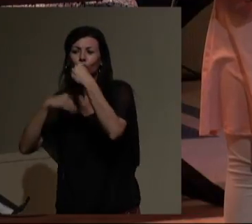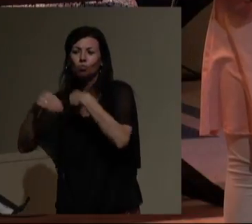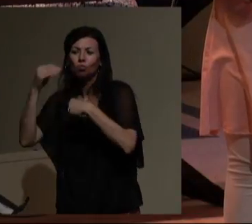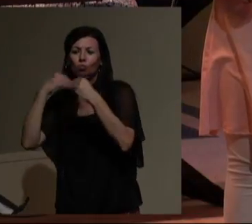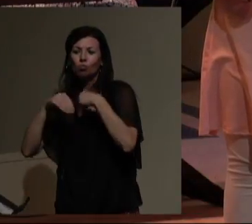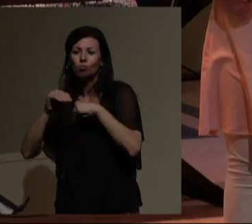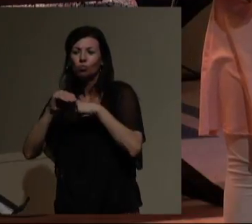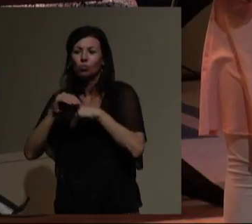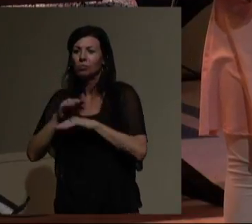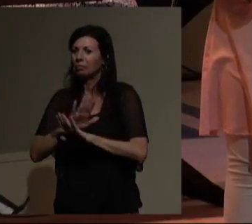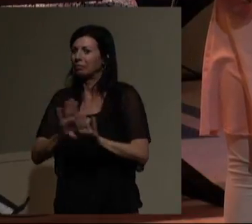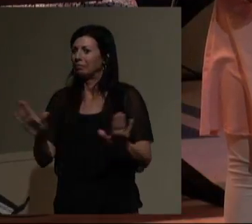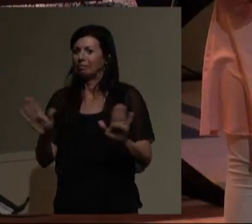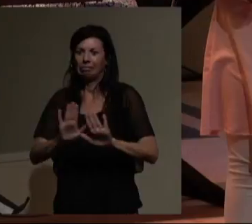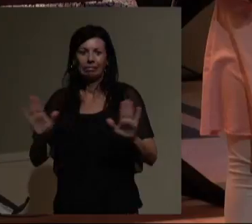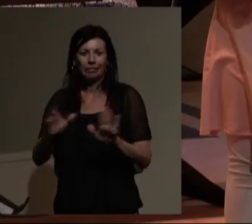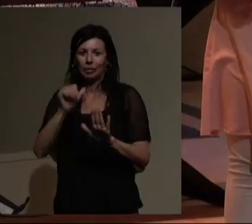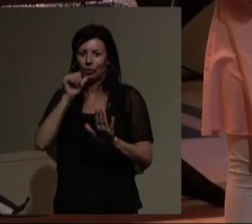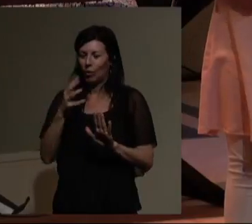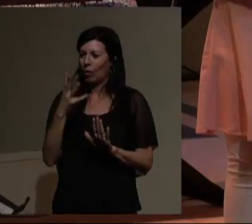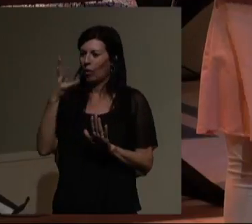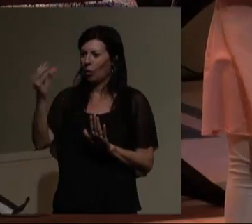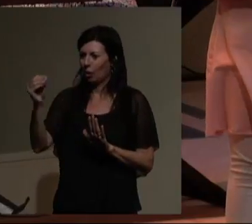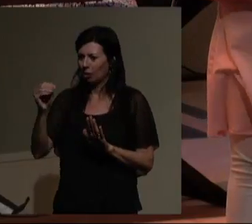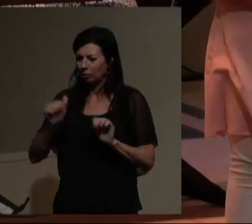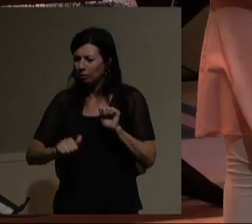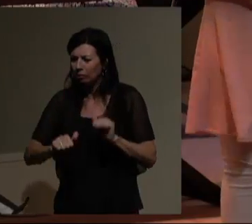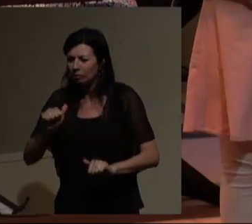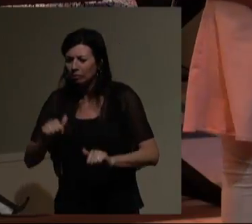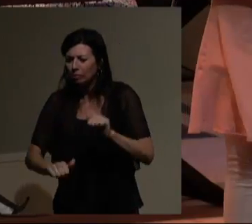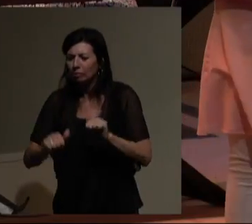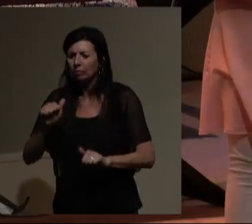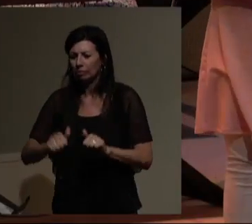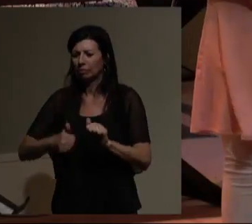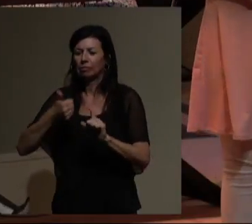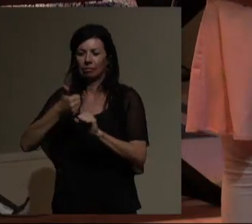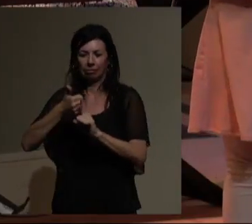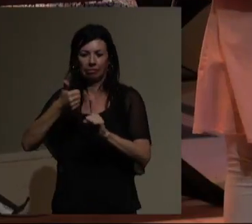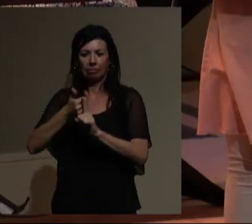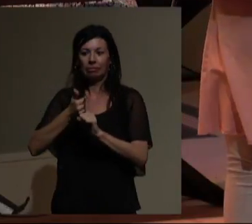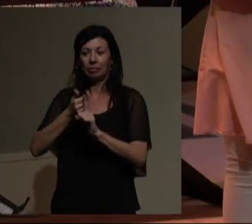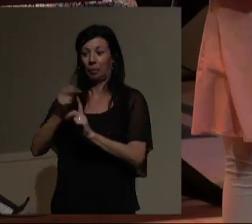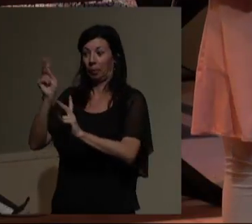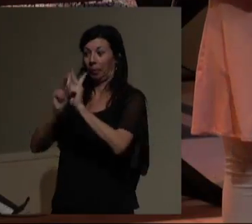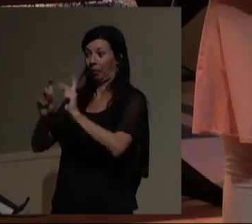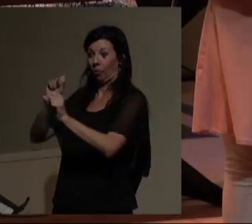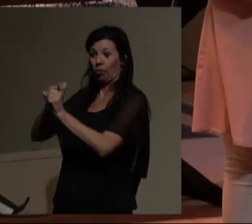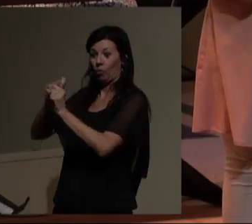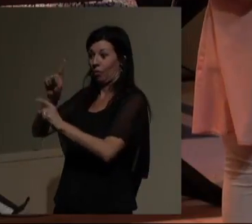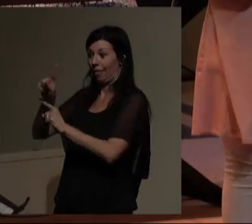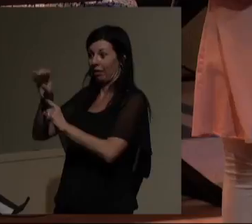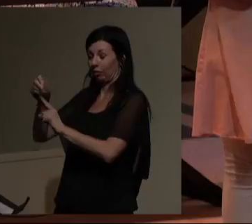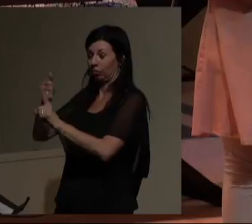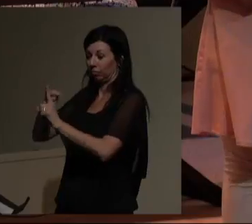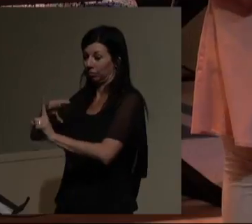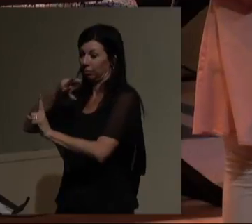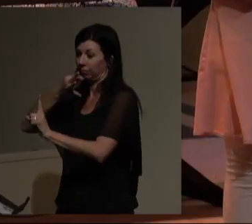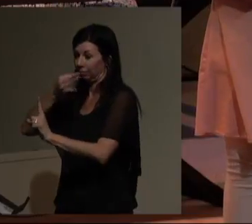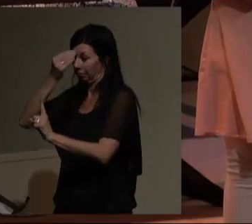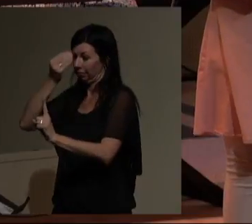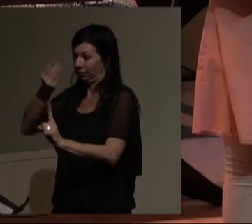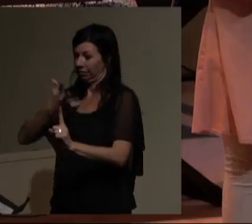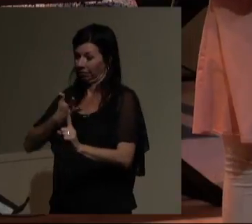bite, do be wary, for the lodger is a phone and the tiger lies on the